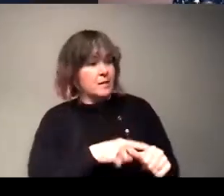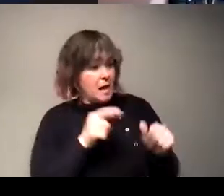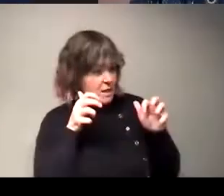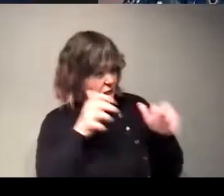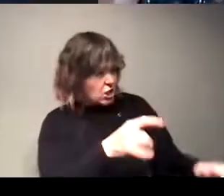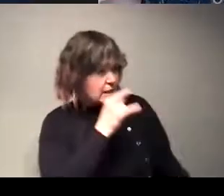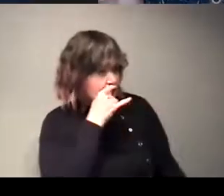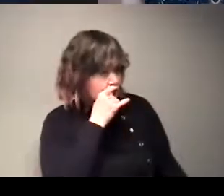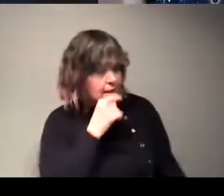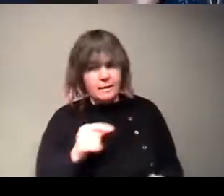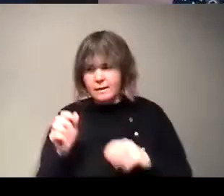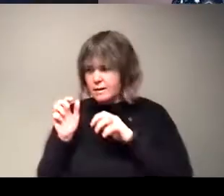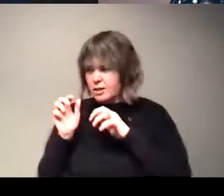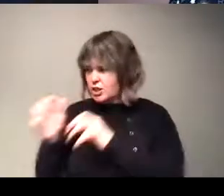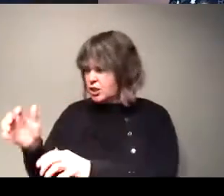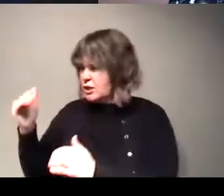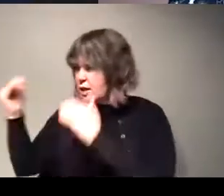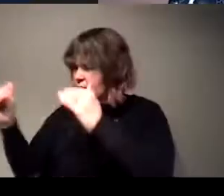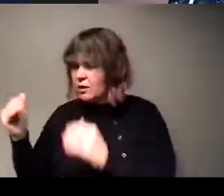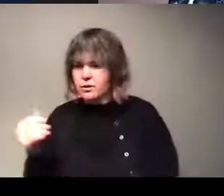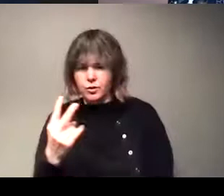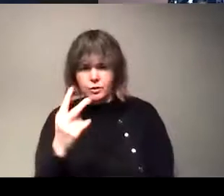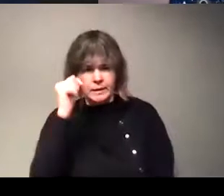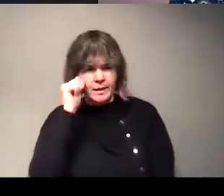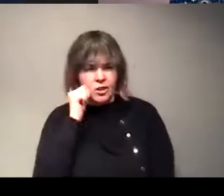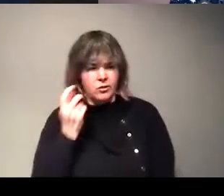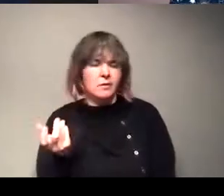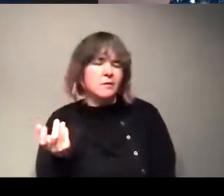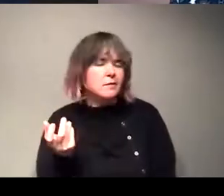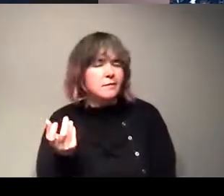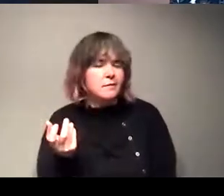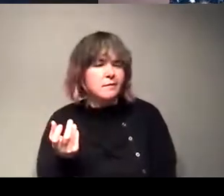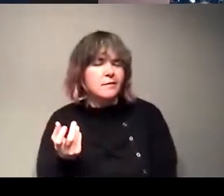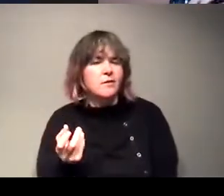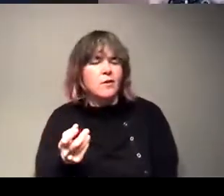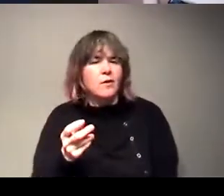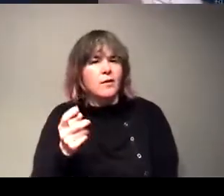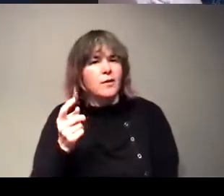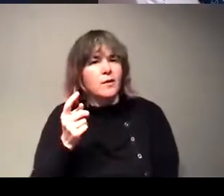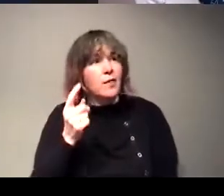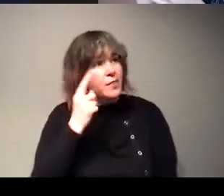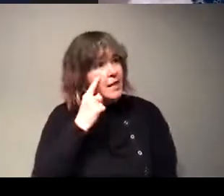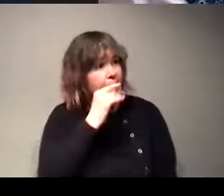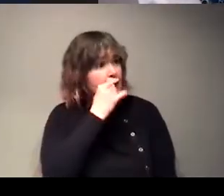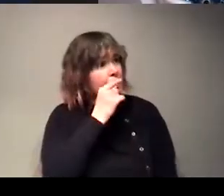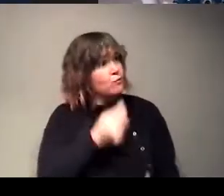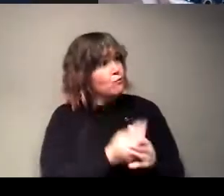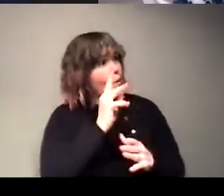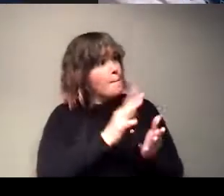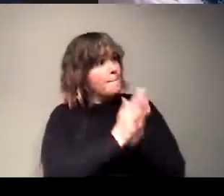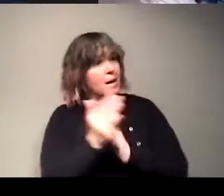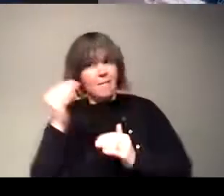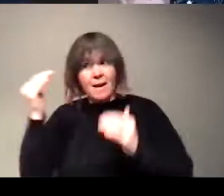kids, tons and tons of grown-ups, and like two teenagers. You wouldn't necessarily think that kids grow up to become